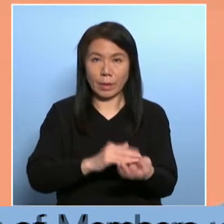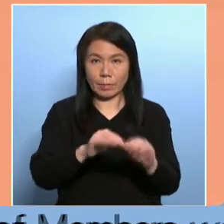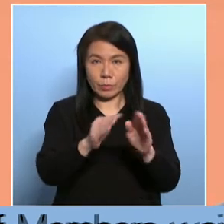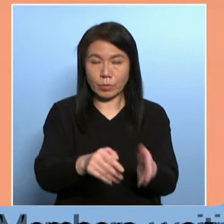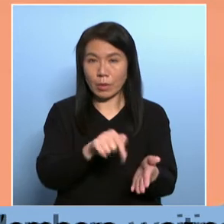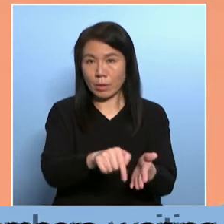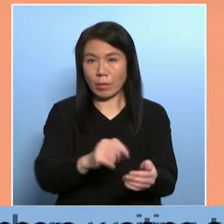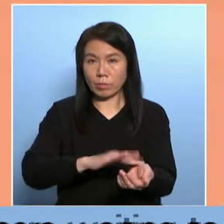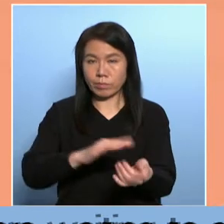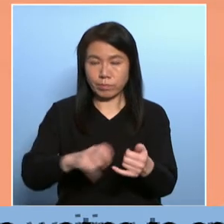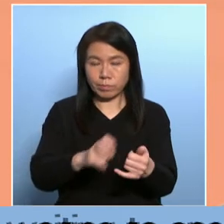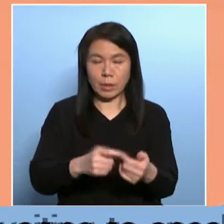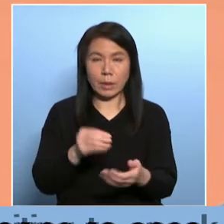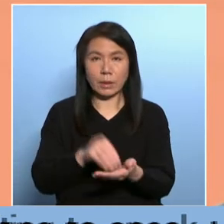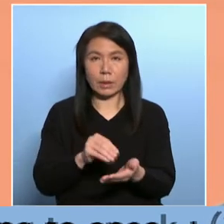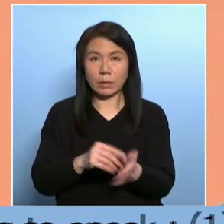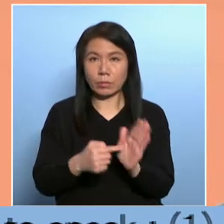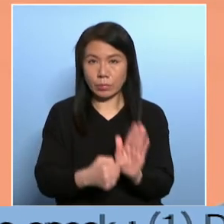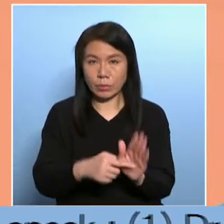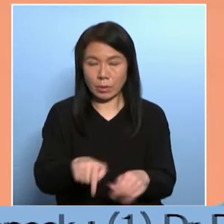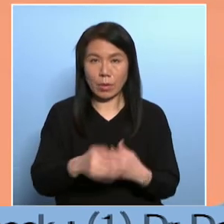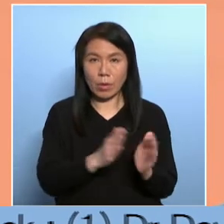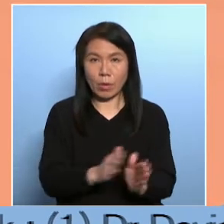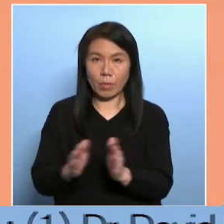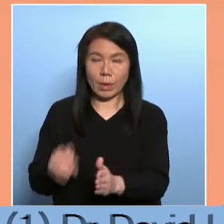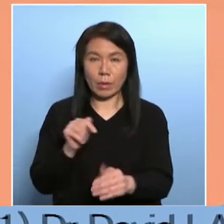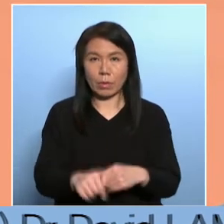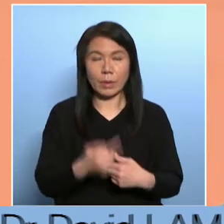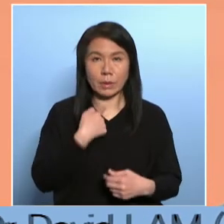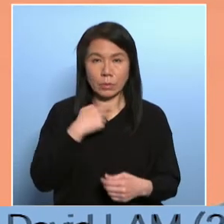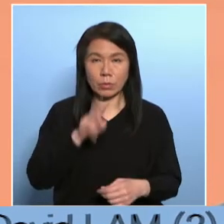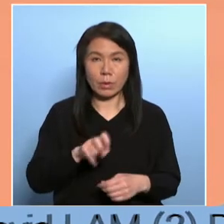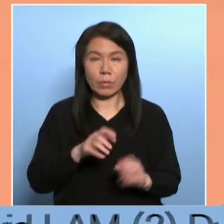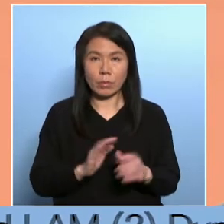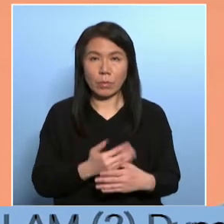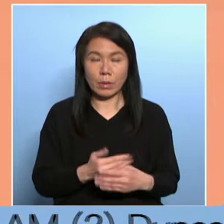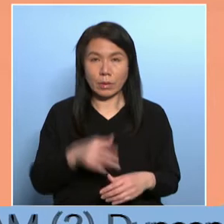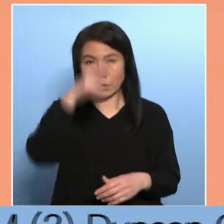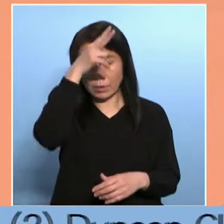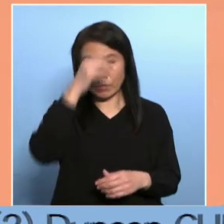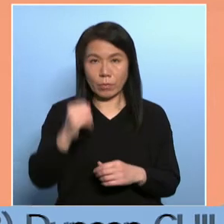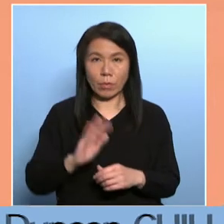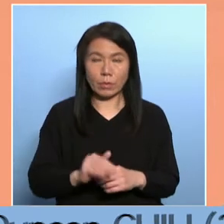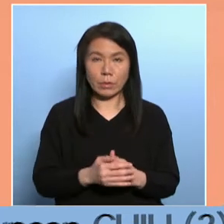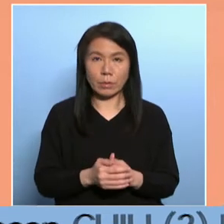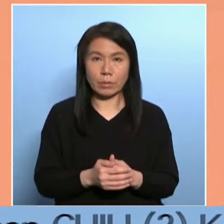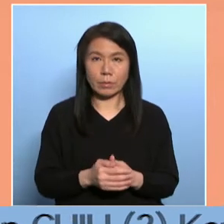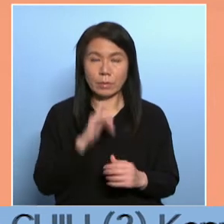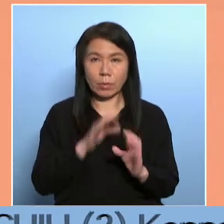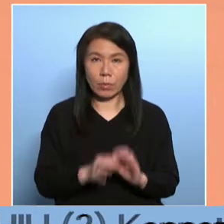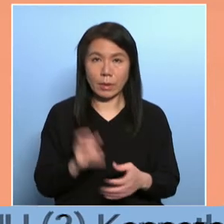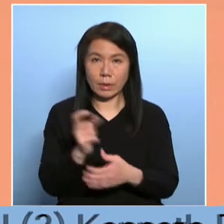or fleet will be set up to take people to the dedicated clinics. But then we have to point out that this arrangement can only be